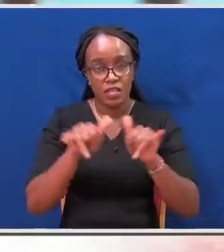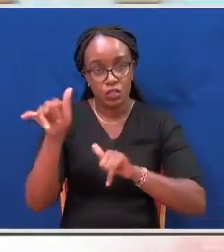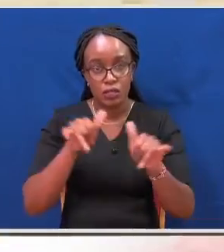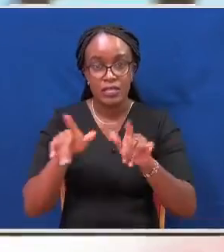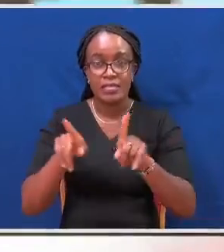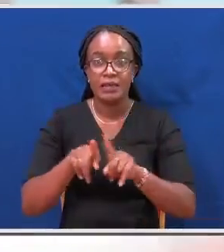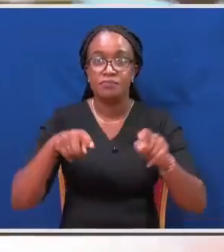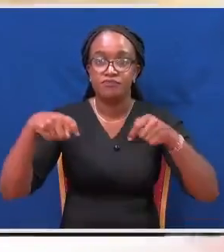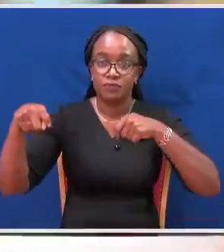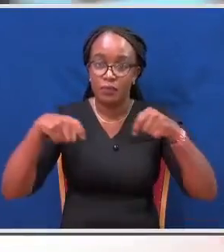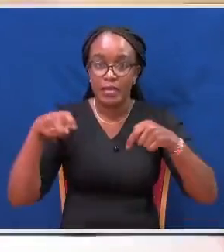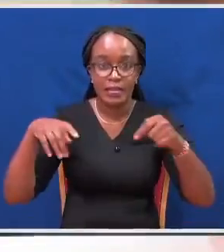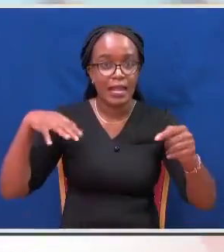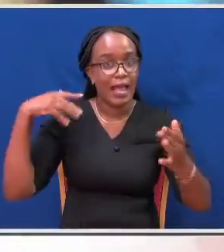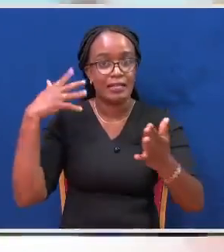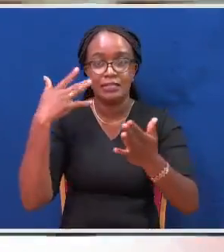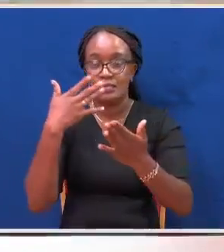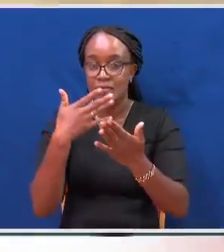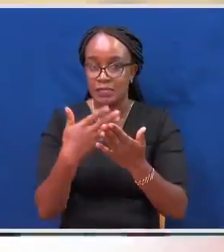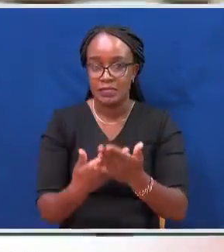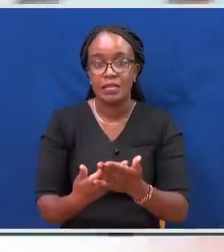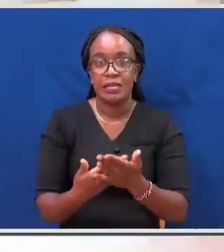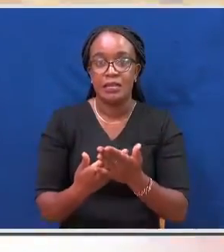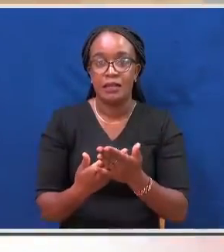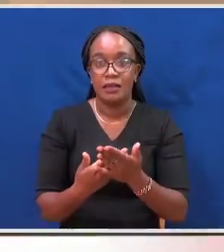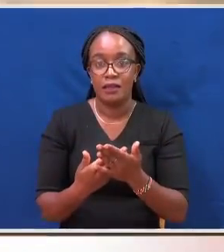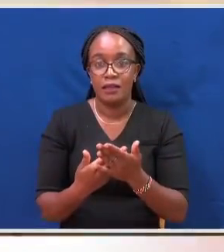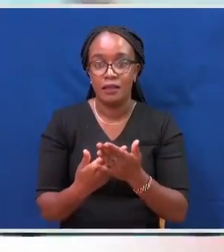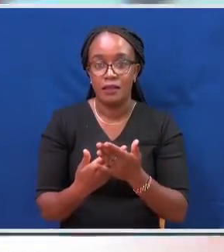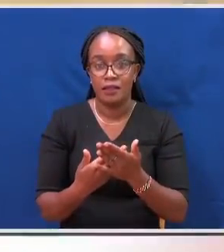suspended until further notice. Daniel Masiza, TV 47.